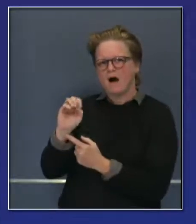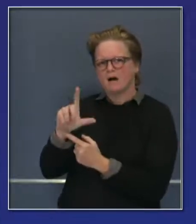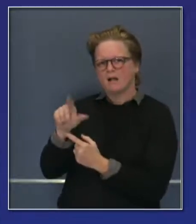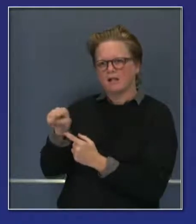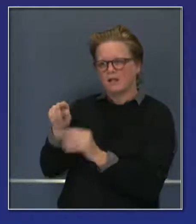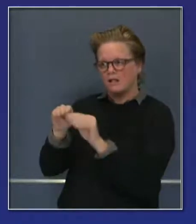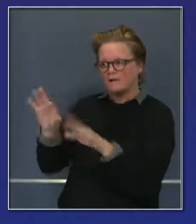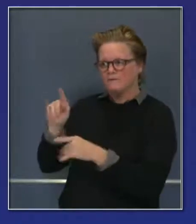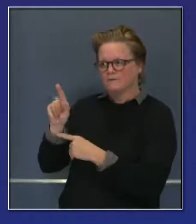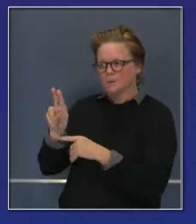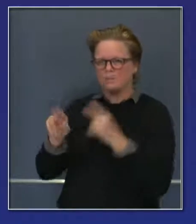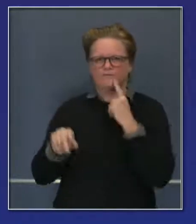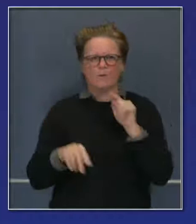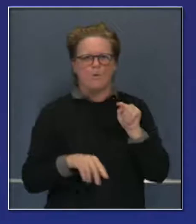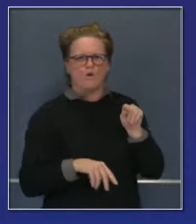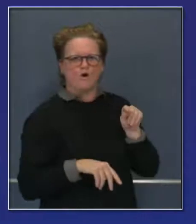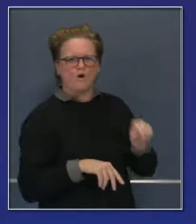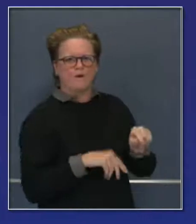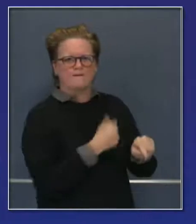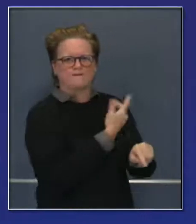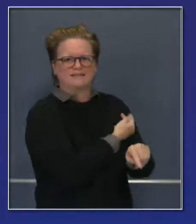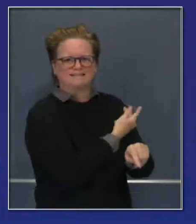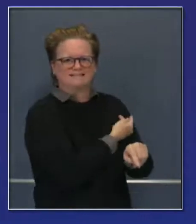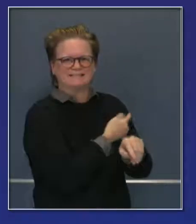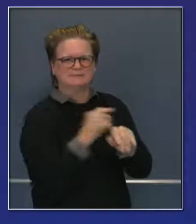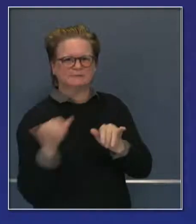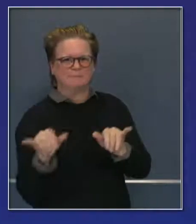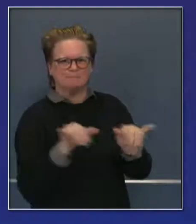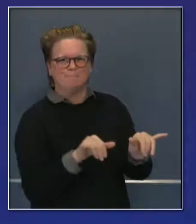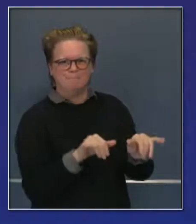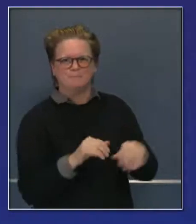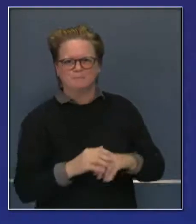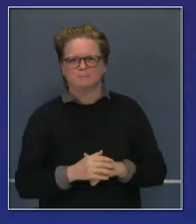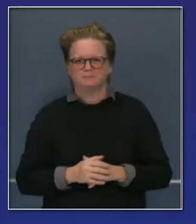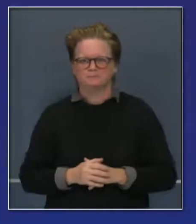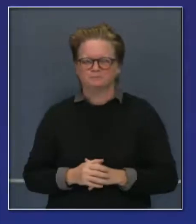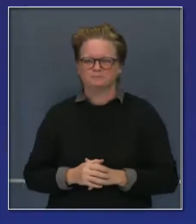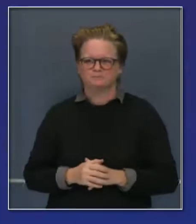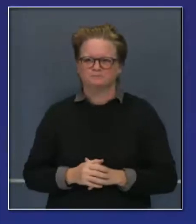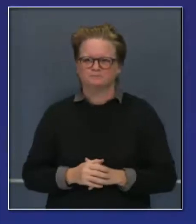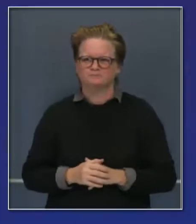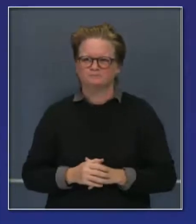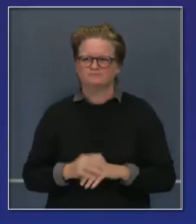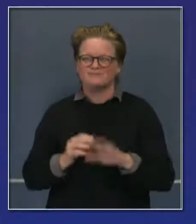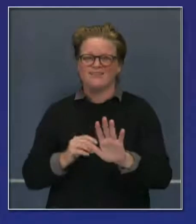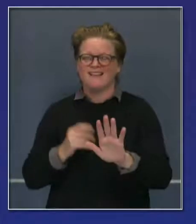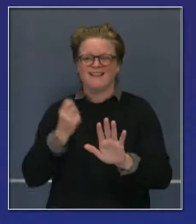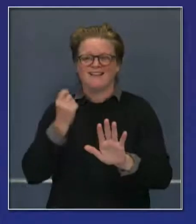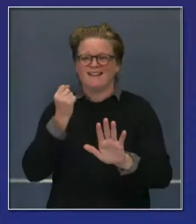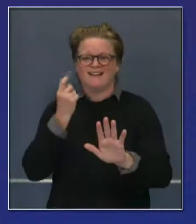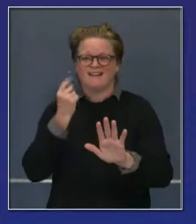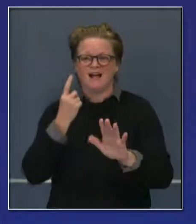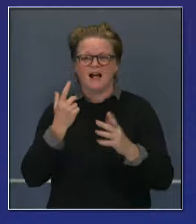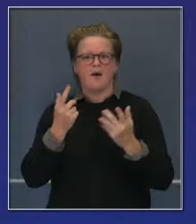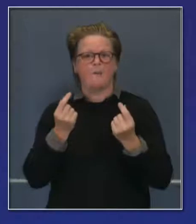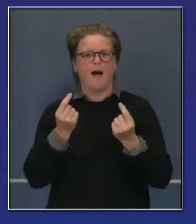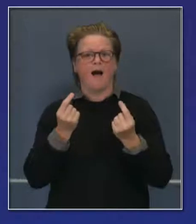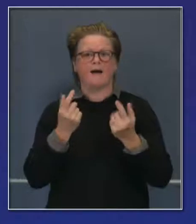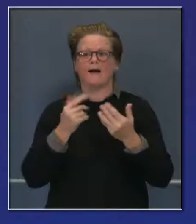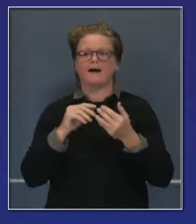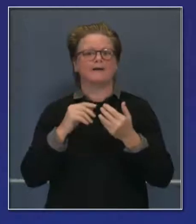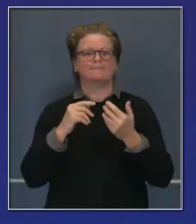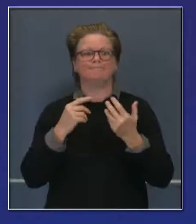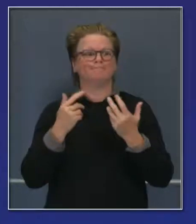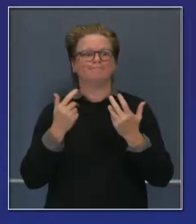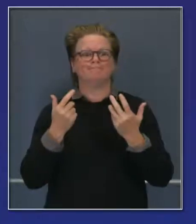and how we can build on them, and always mindful that supply constraints continue to be top of mind as it relates to concerns. I